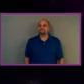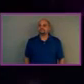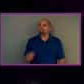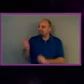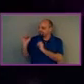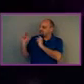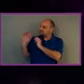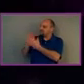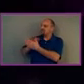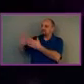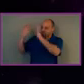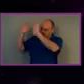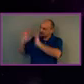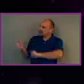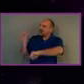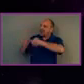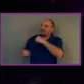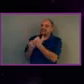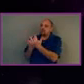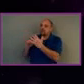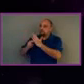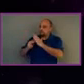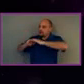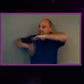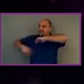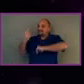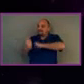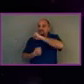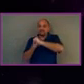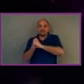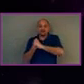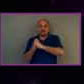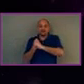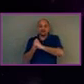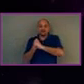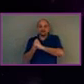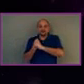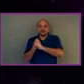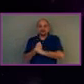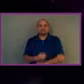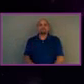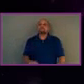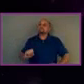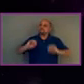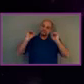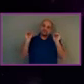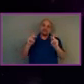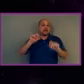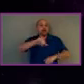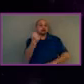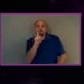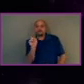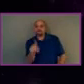Nice. Cannot wait. We are under 1 year to launch, everyone tuning in. So, okay, here's another one.